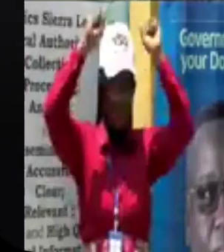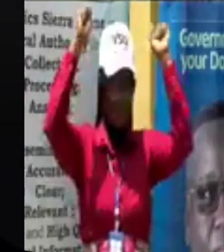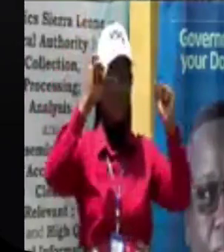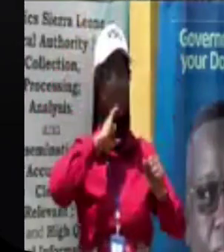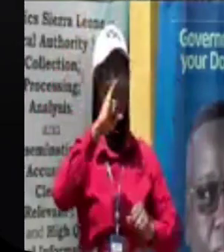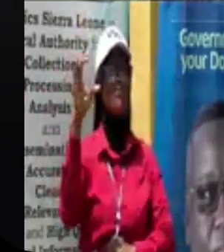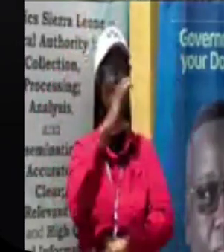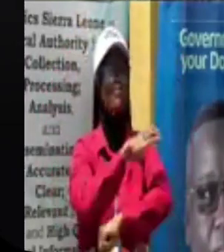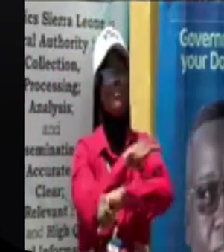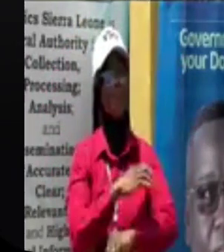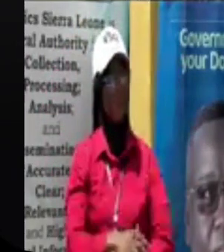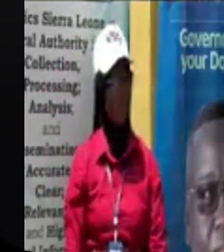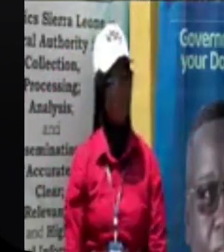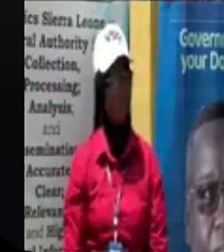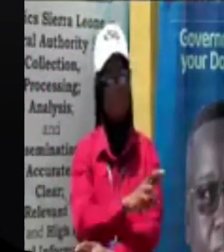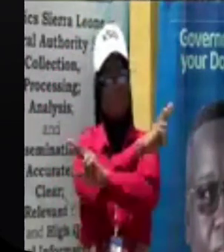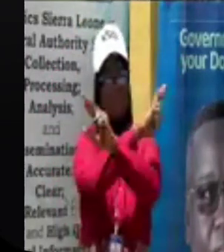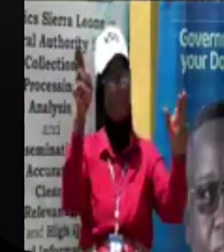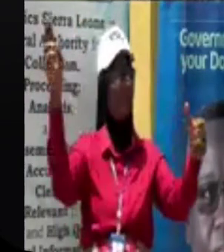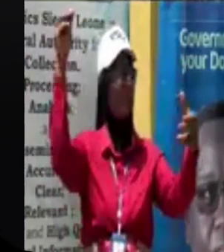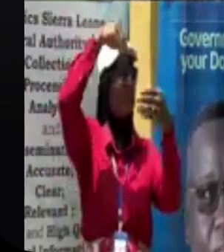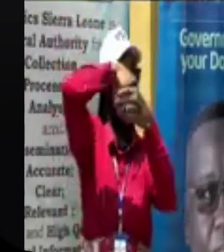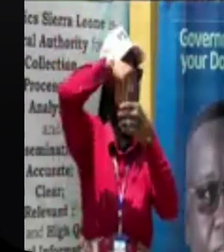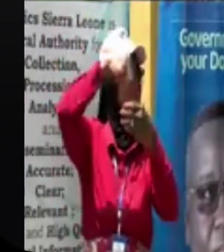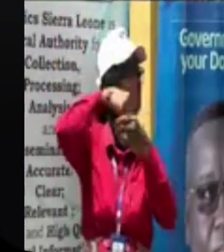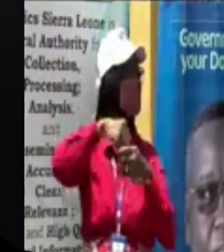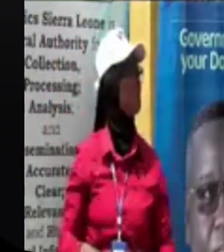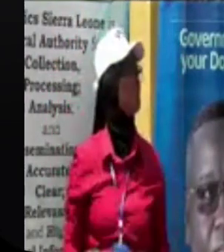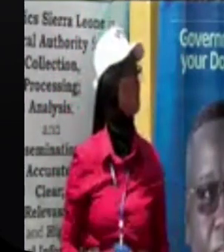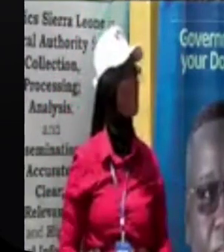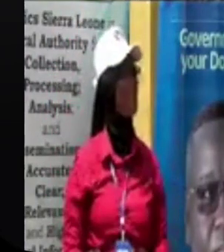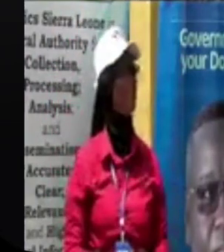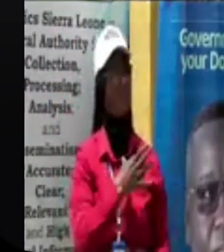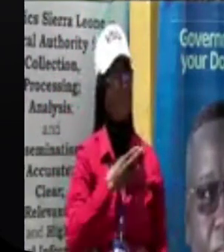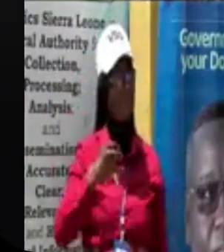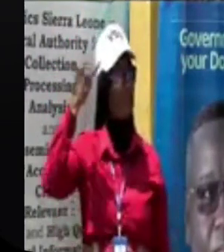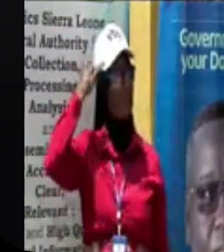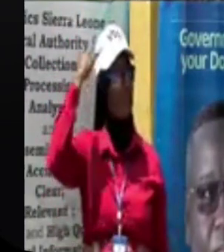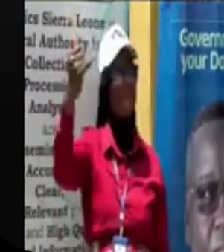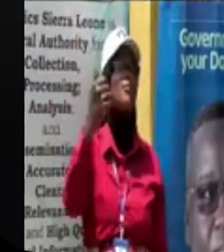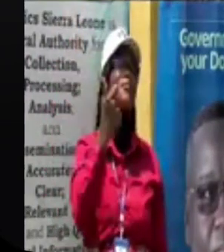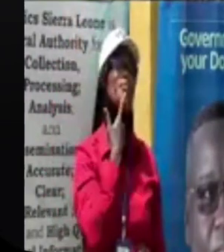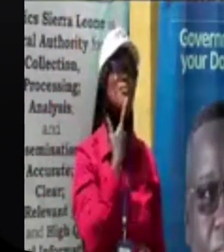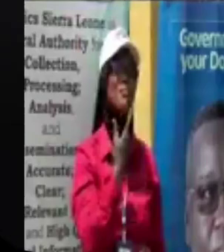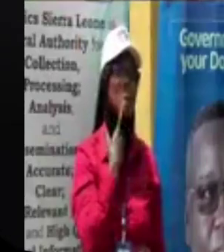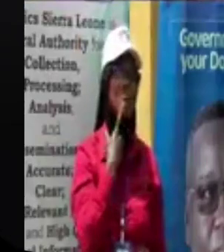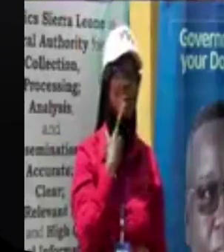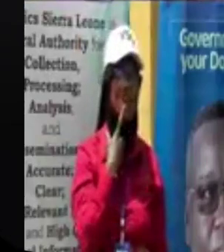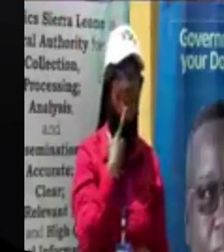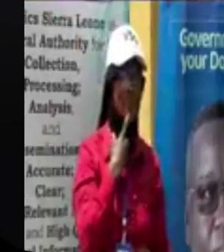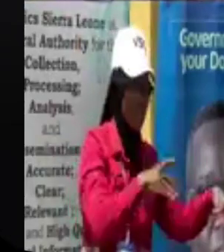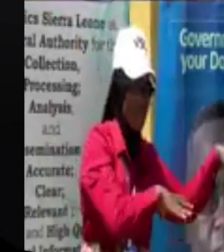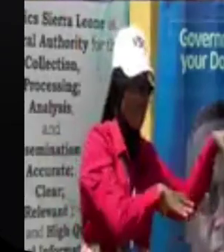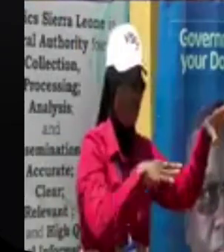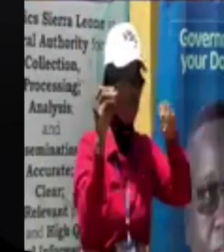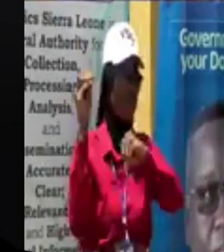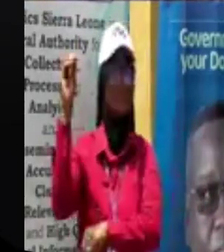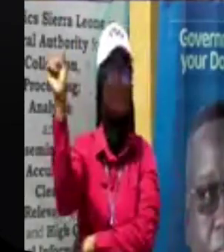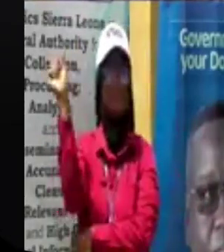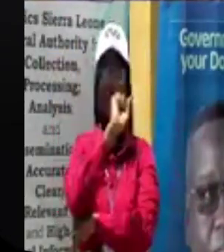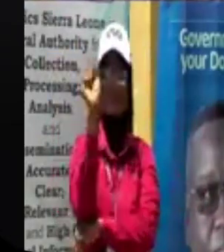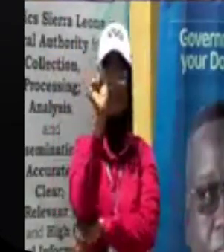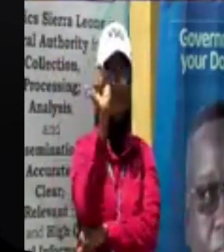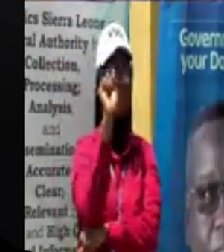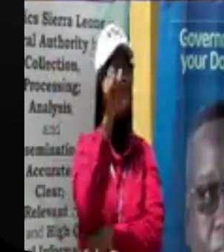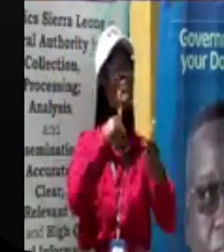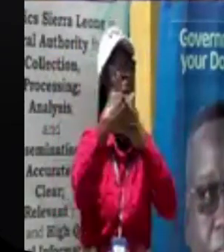champion. Radical inclusion really now the idea to for remove all barrier where